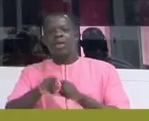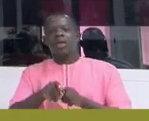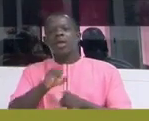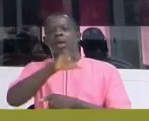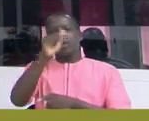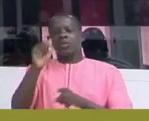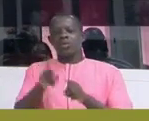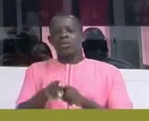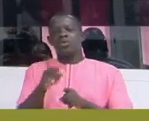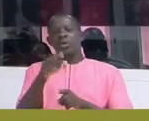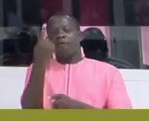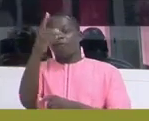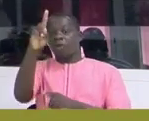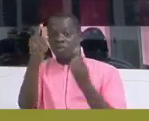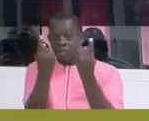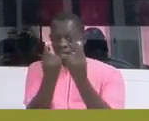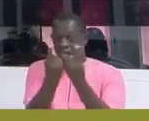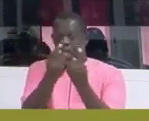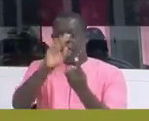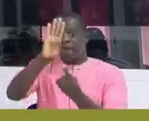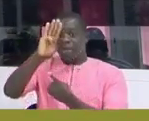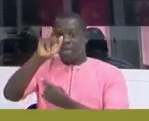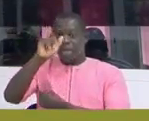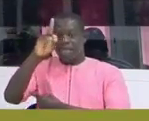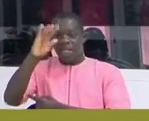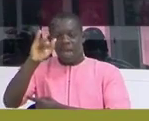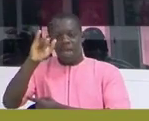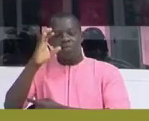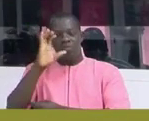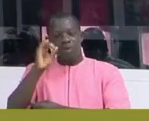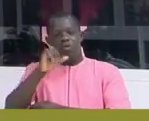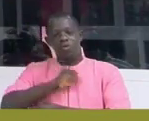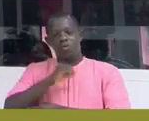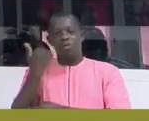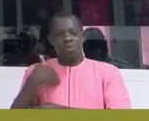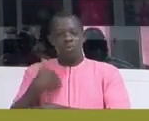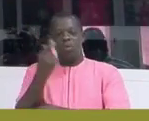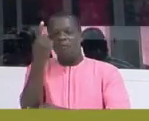bad and the first thing asked for is